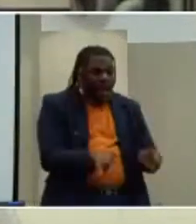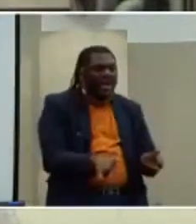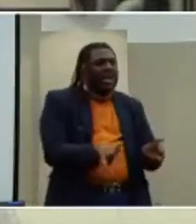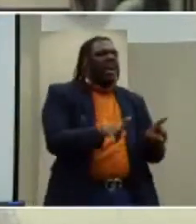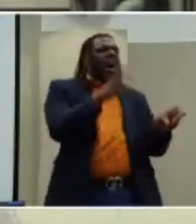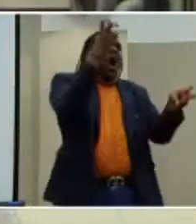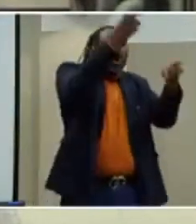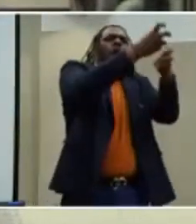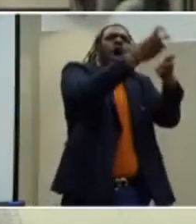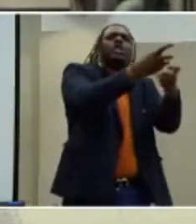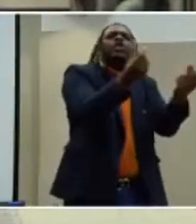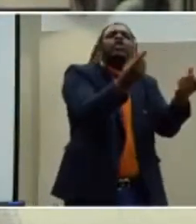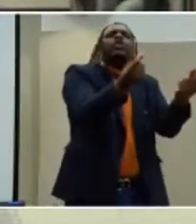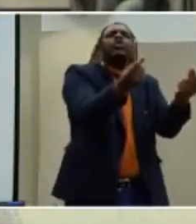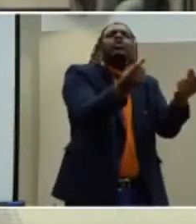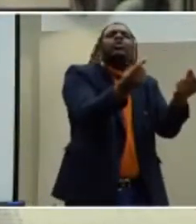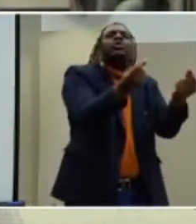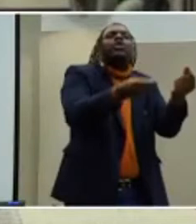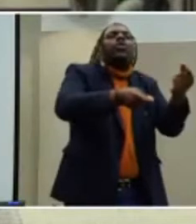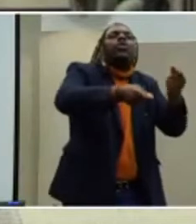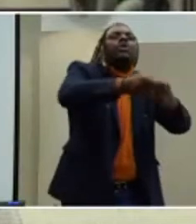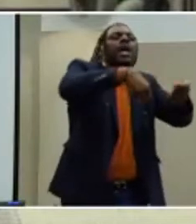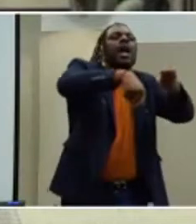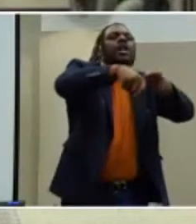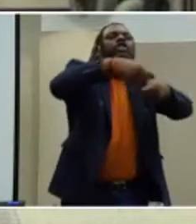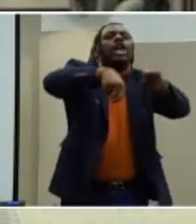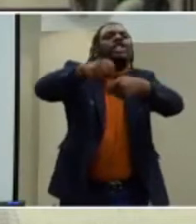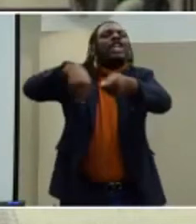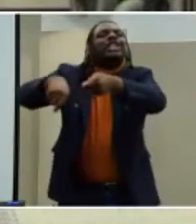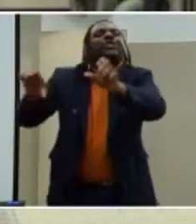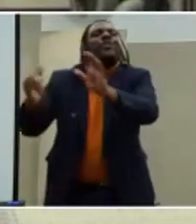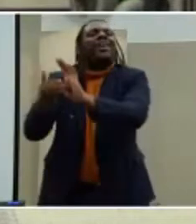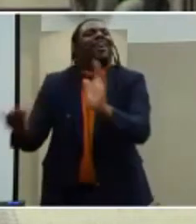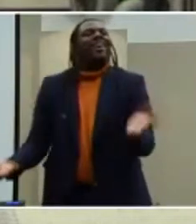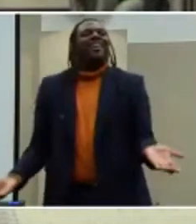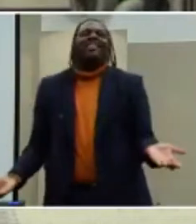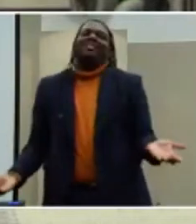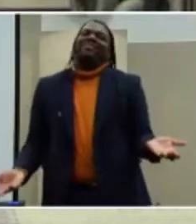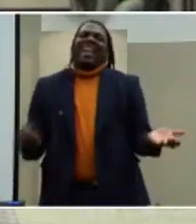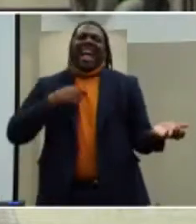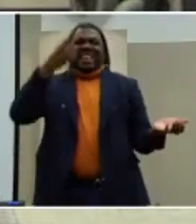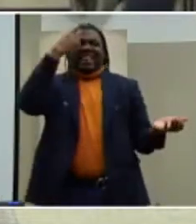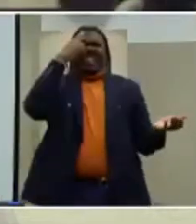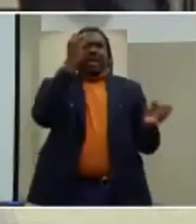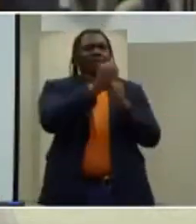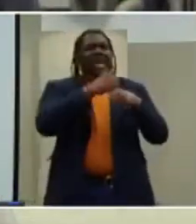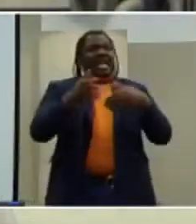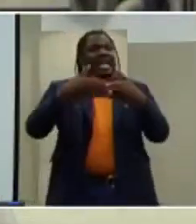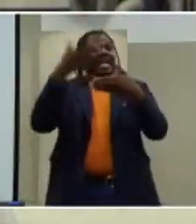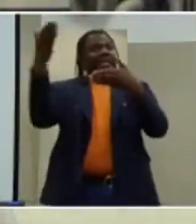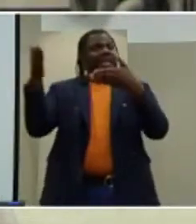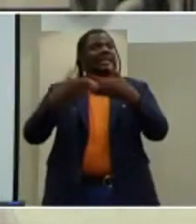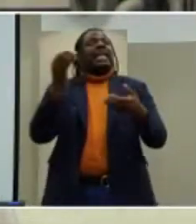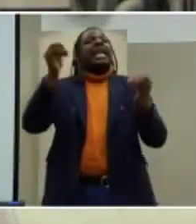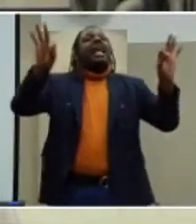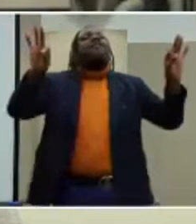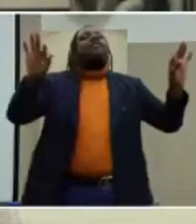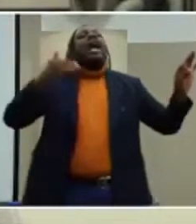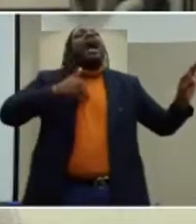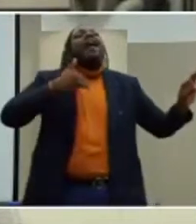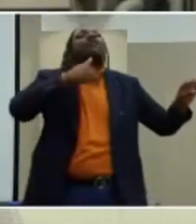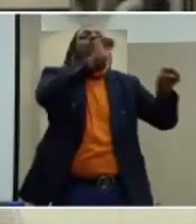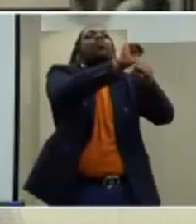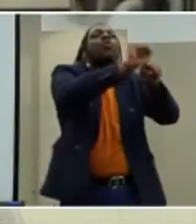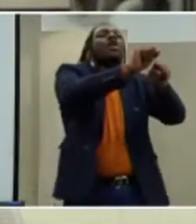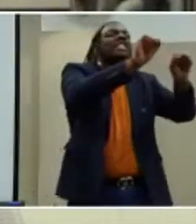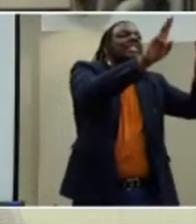back after the fact and redo it. And I think it would make things much easier for people if we have enough foresight